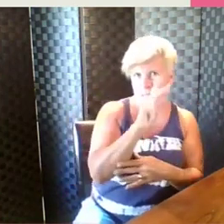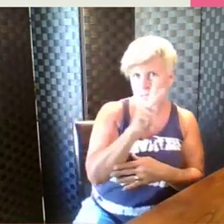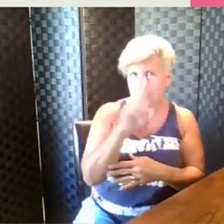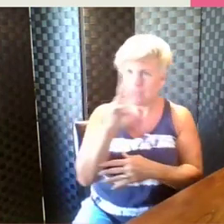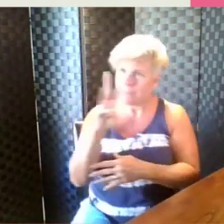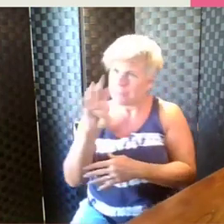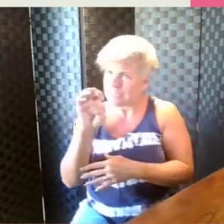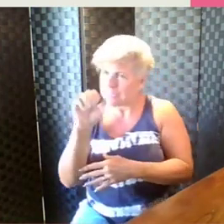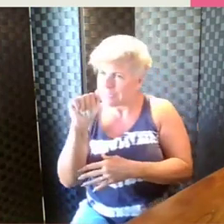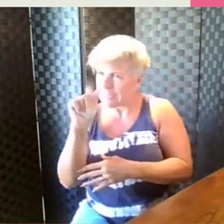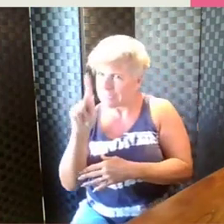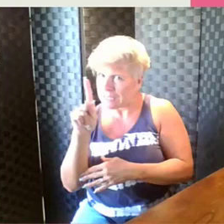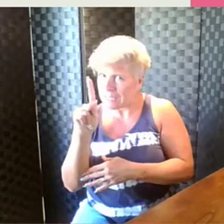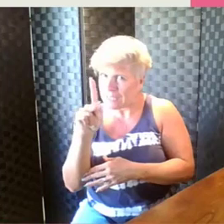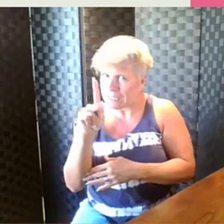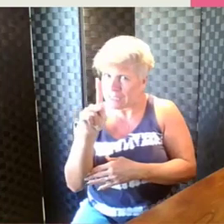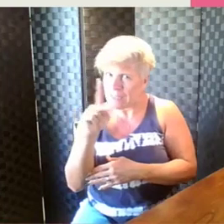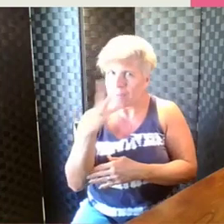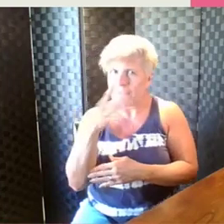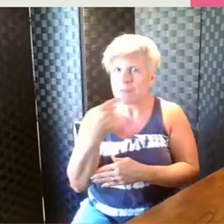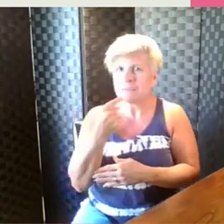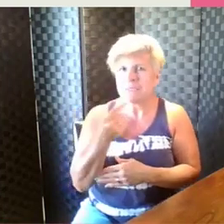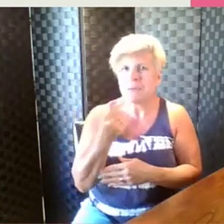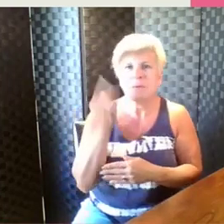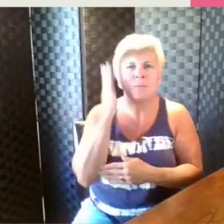or W-E-A-K?